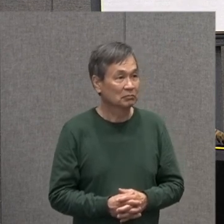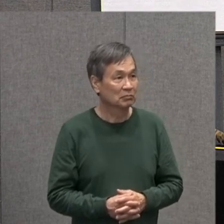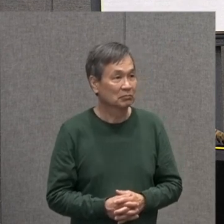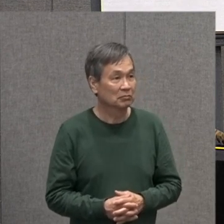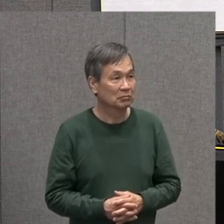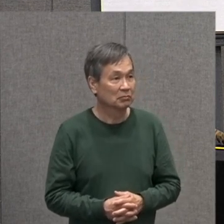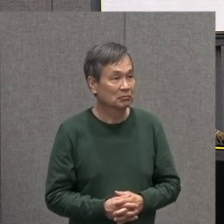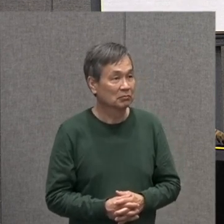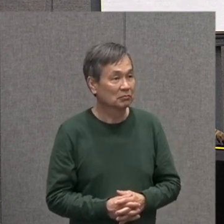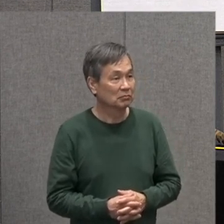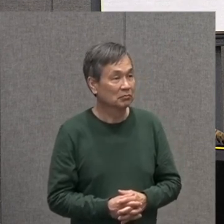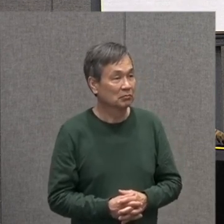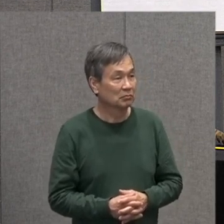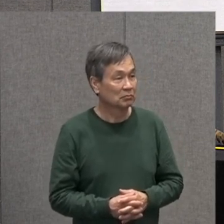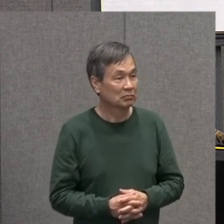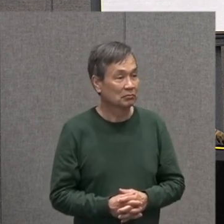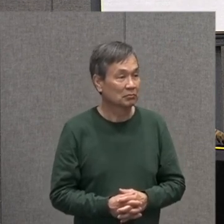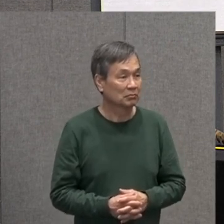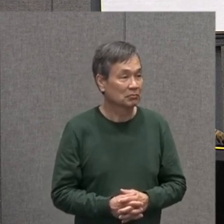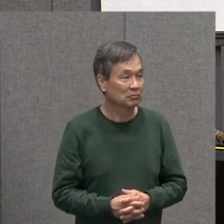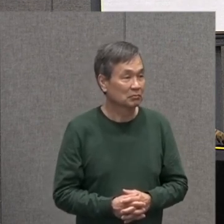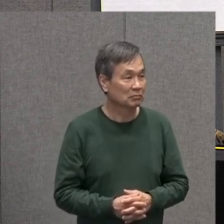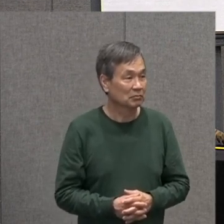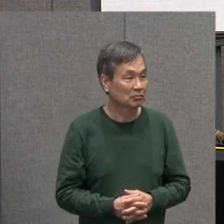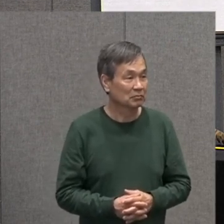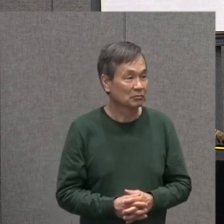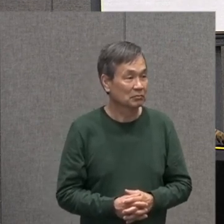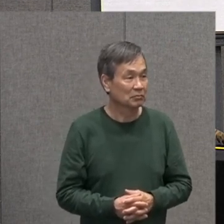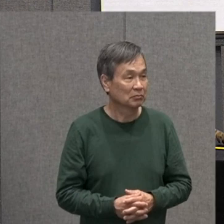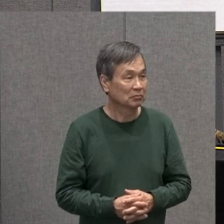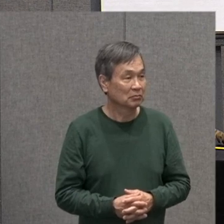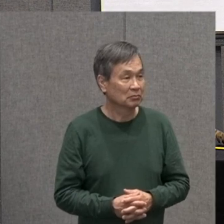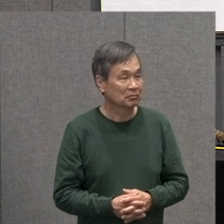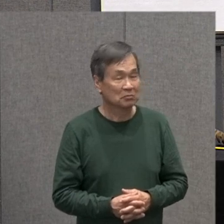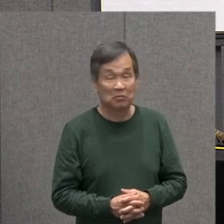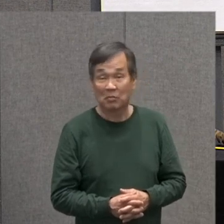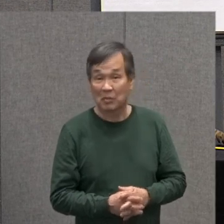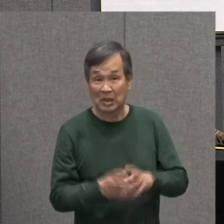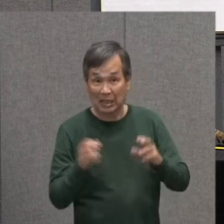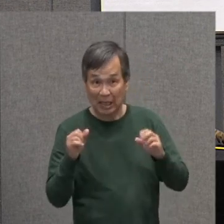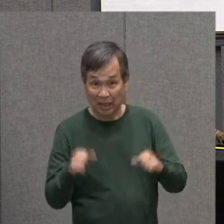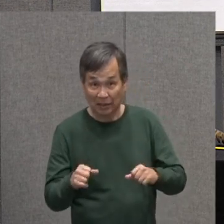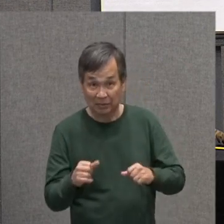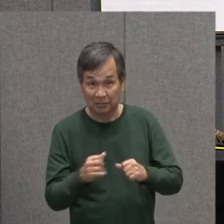because they remind me of wings a little bit. You can also